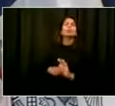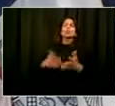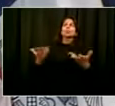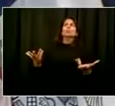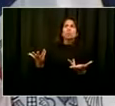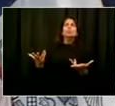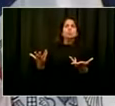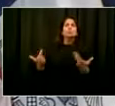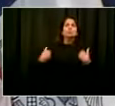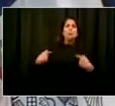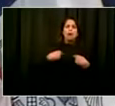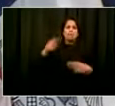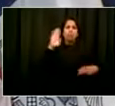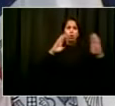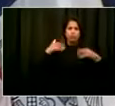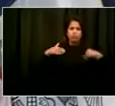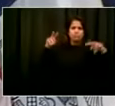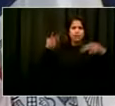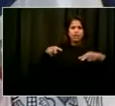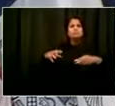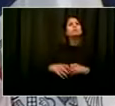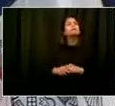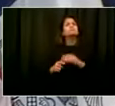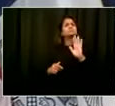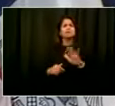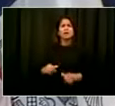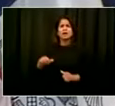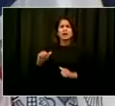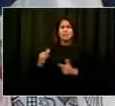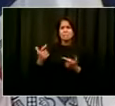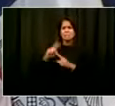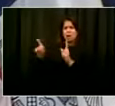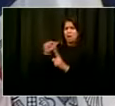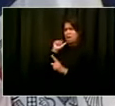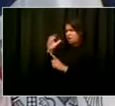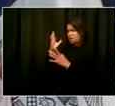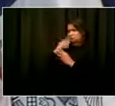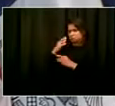It's a very professional police force. Now, I was asked the other day,